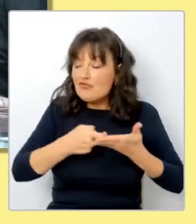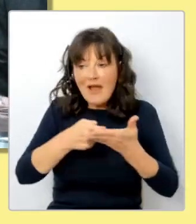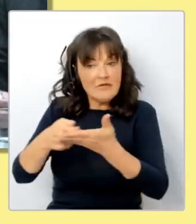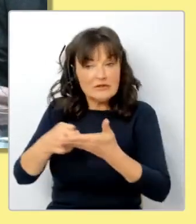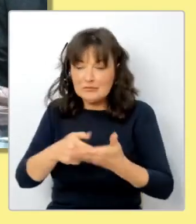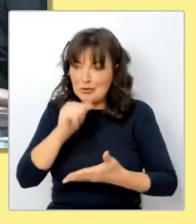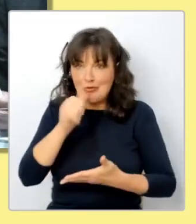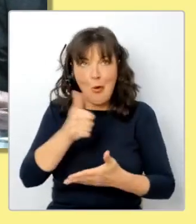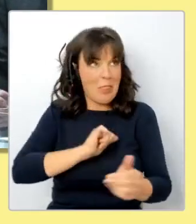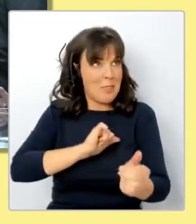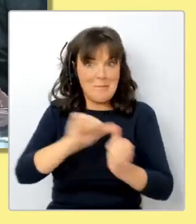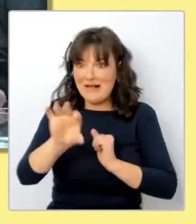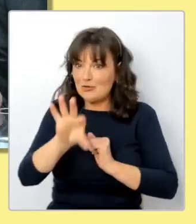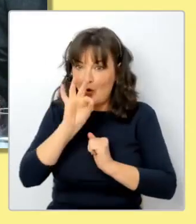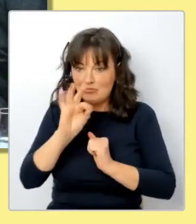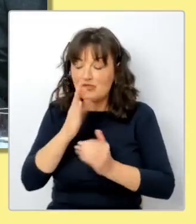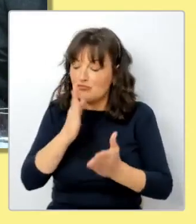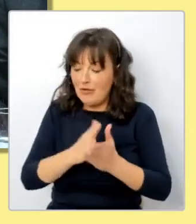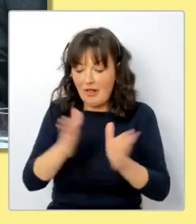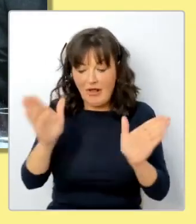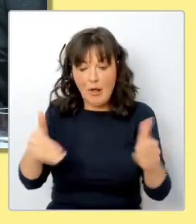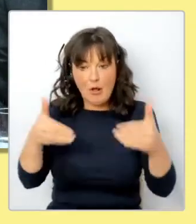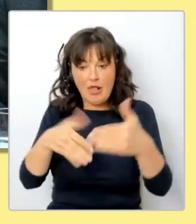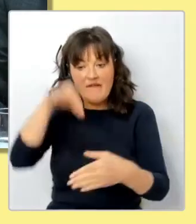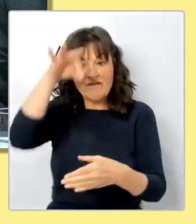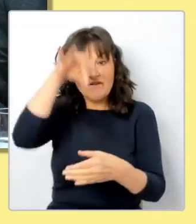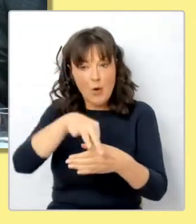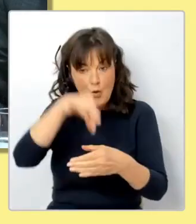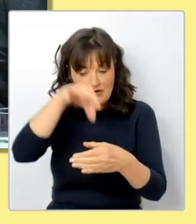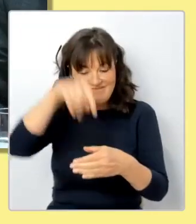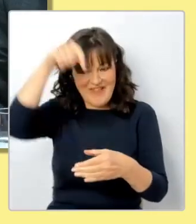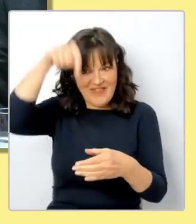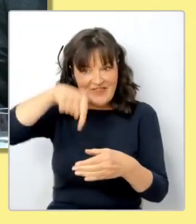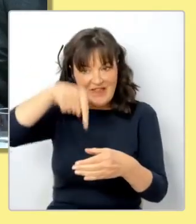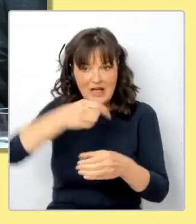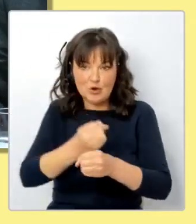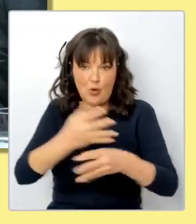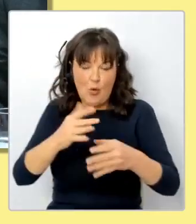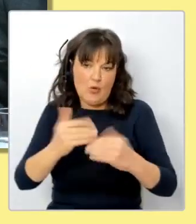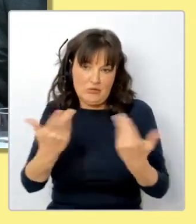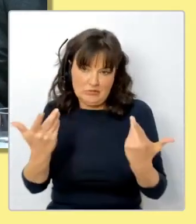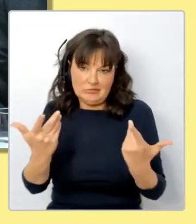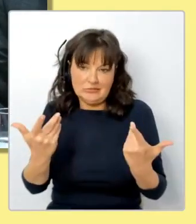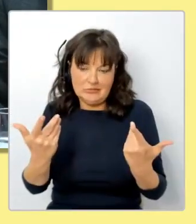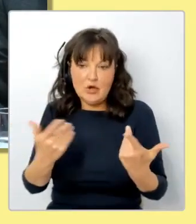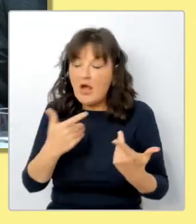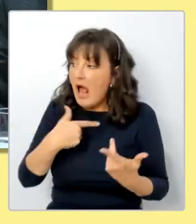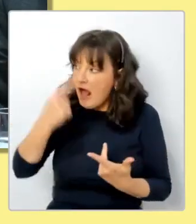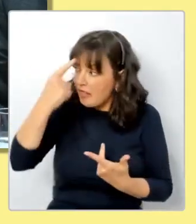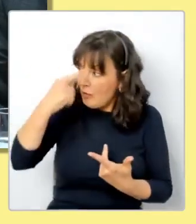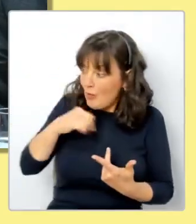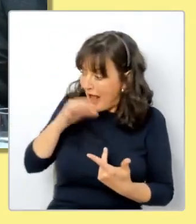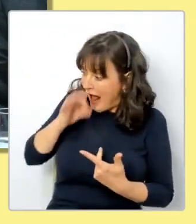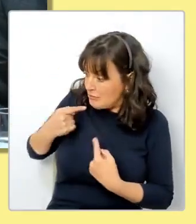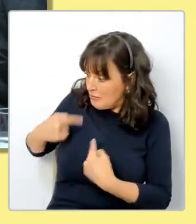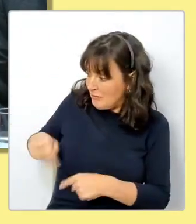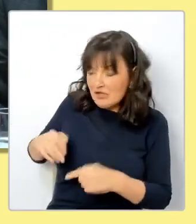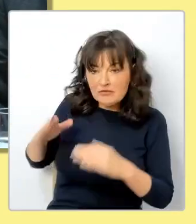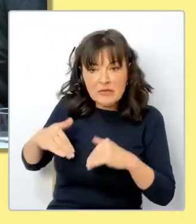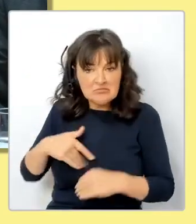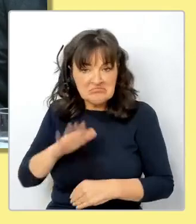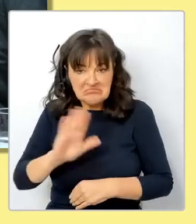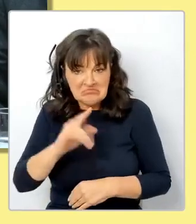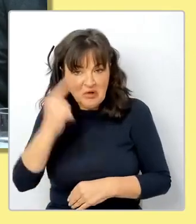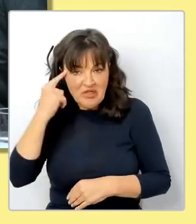here. The ballot box is the gold standard. And I do not think that we need to ask permission from Westminster. And I also don't think